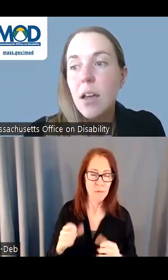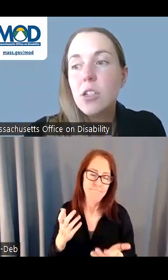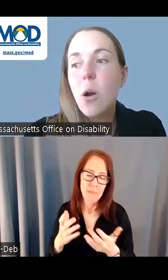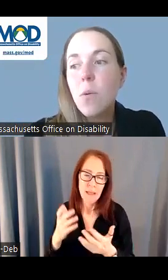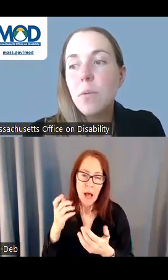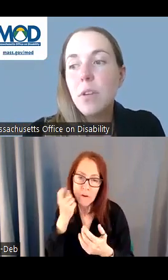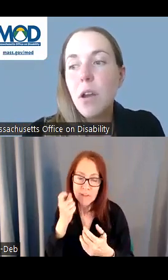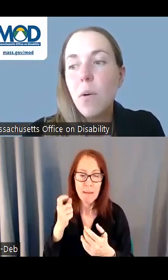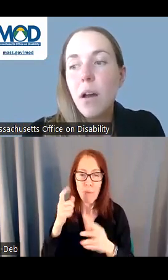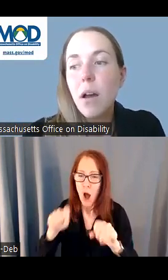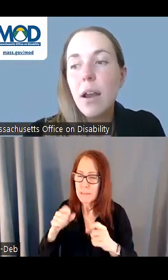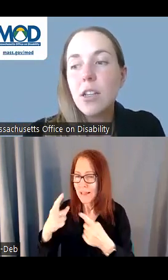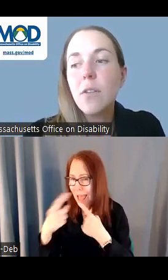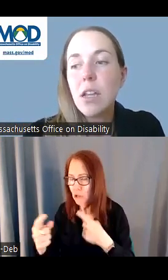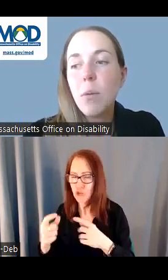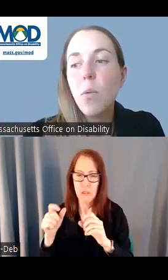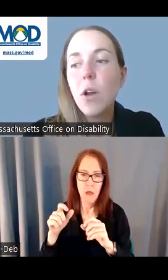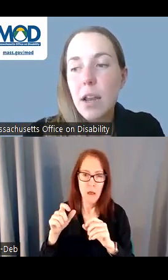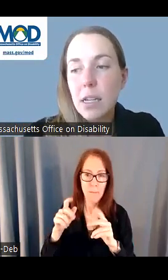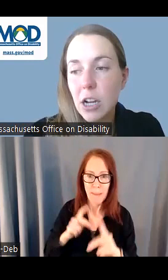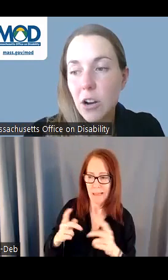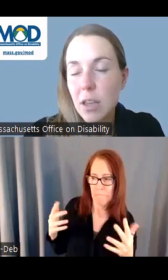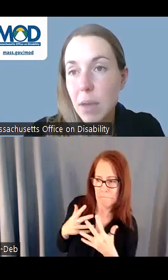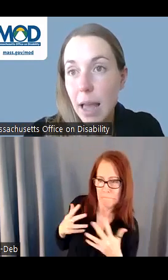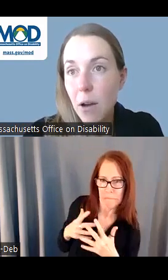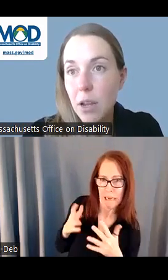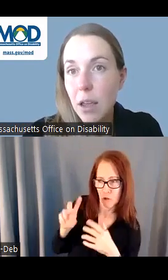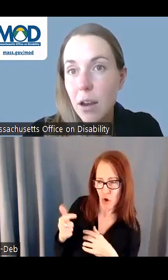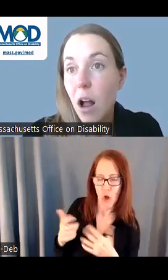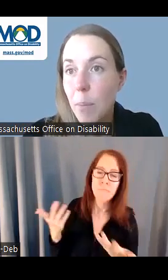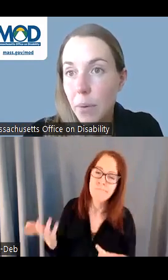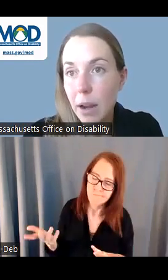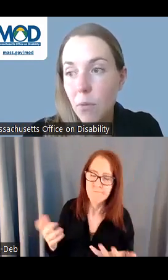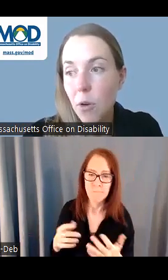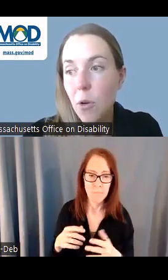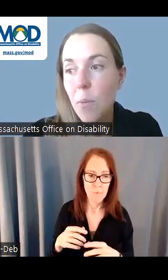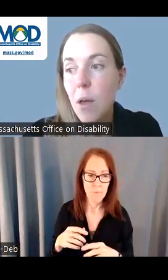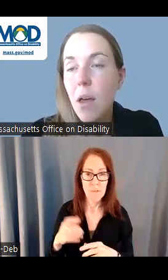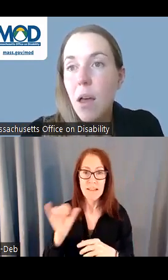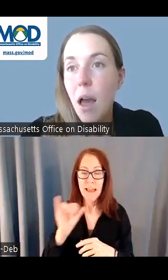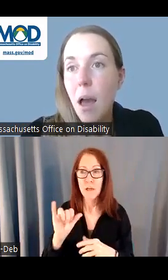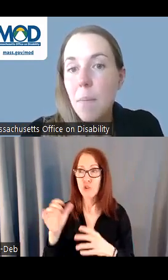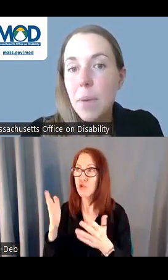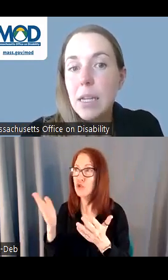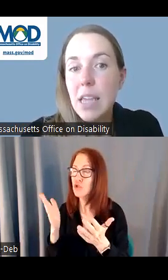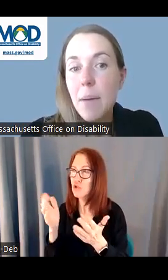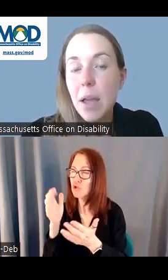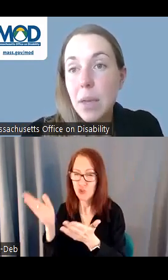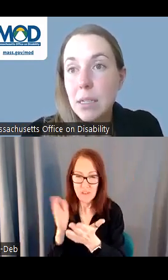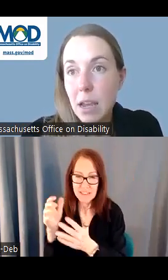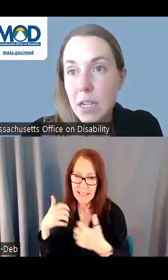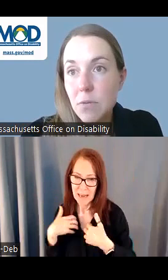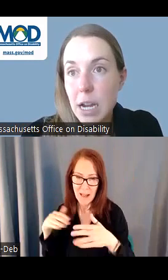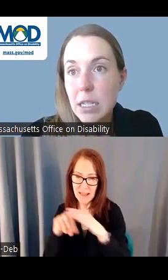phobia. So, a service animal wouldn't necessarily be allowed in an operating room because that might